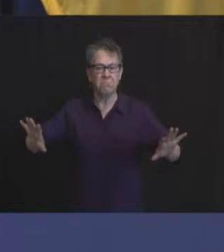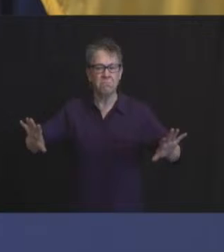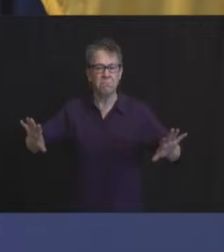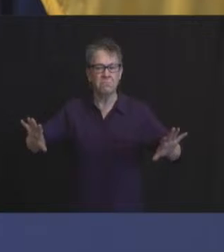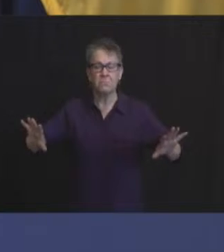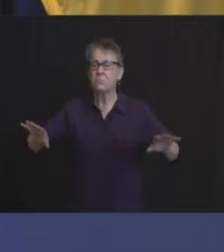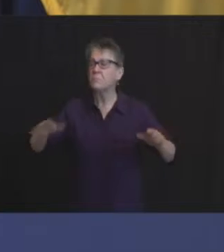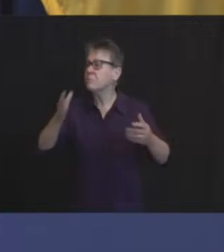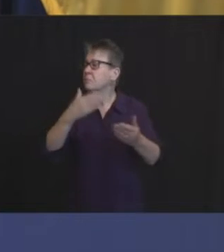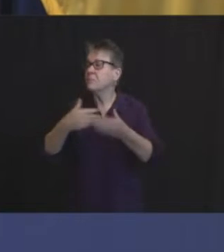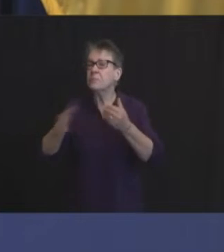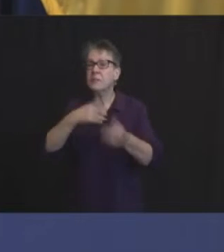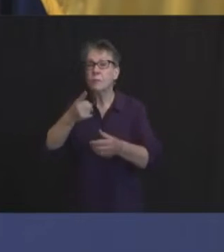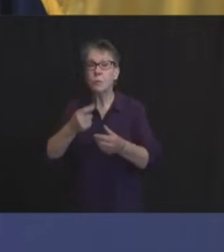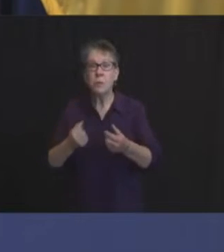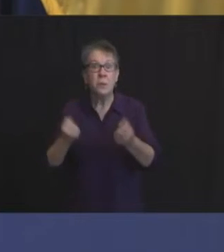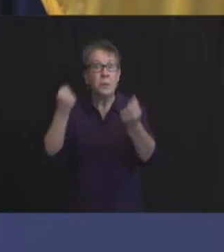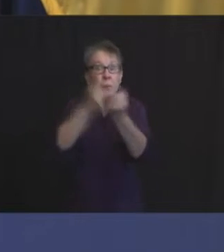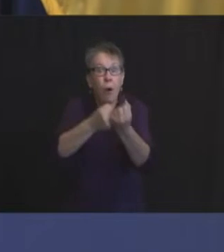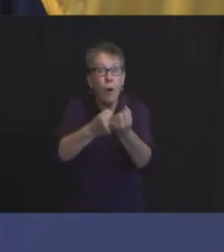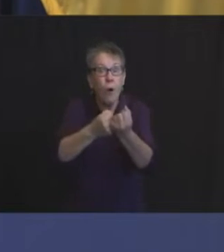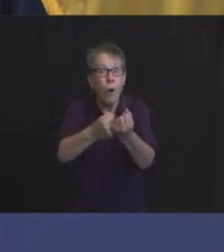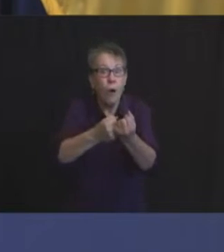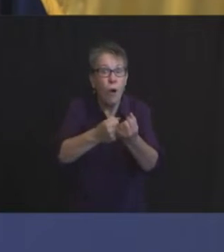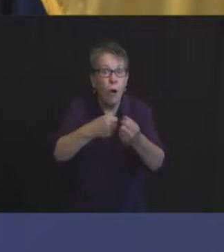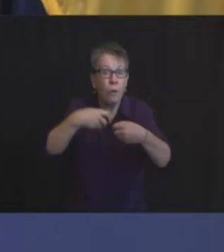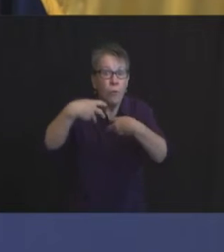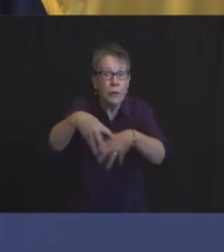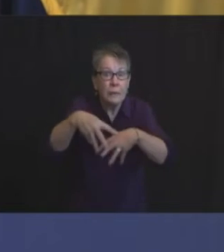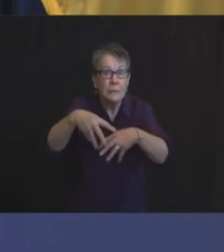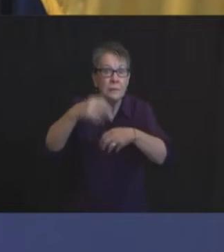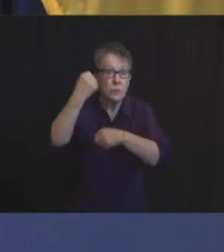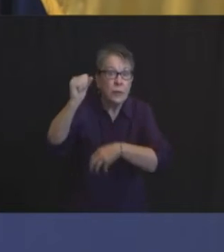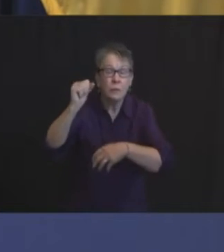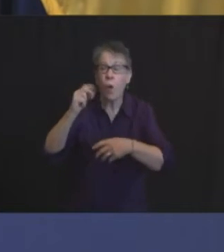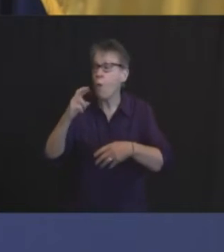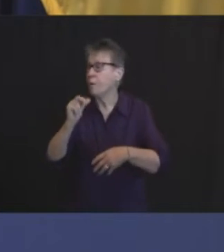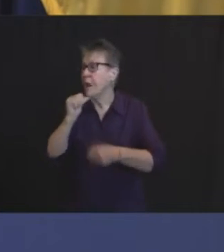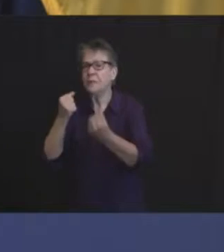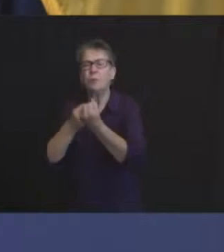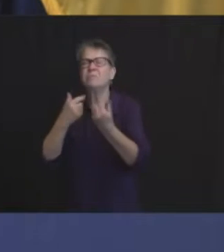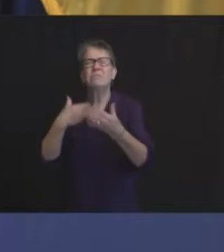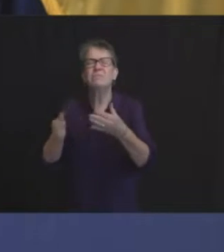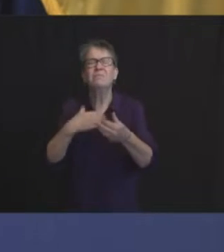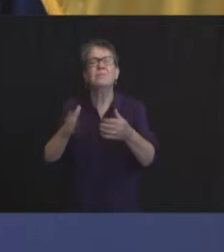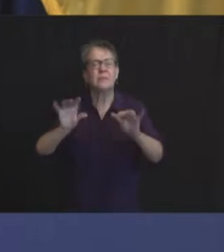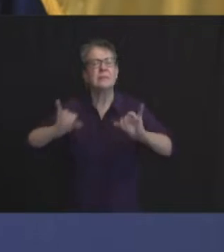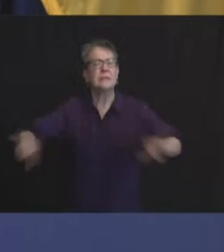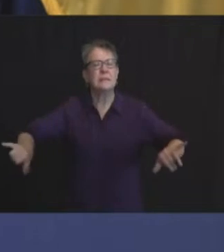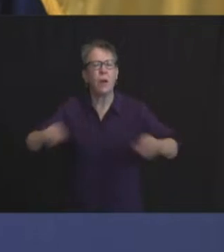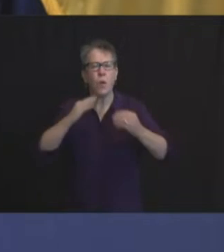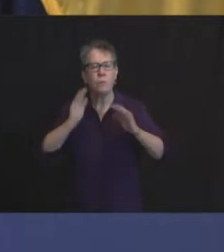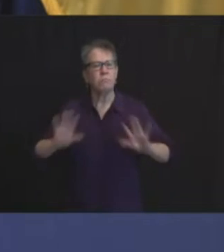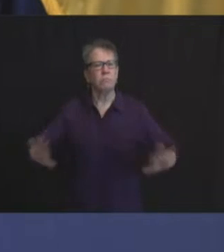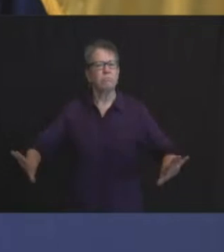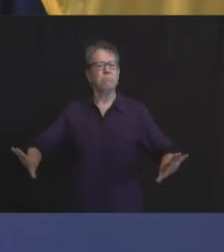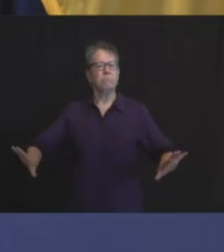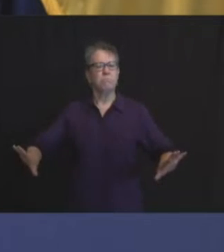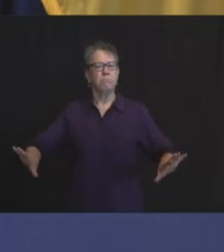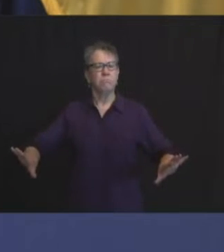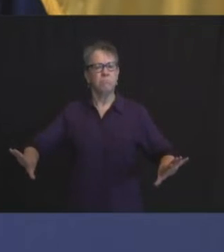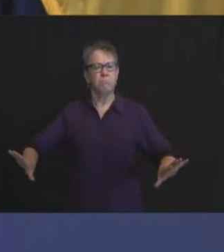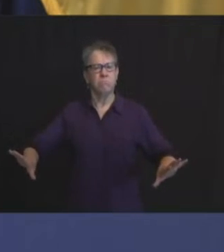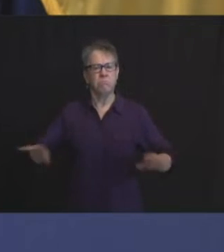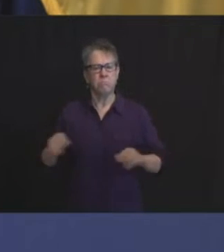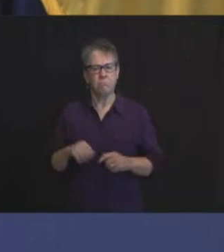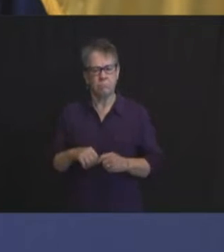Pat, you're welcome to answer whether or not there's any members of law enforcement. I'm not aware of any, but that's not to say there weren't. And by the way, if you're aware of someone